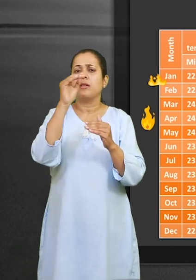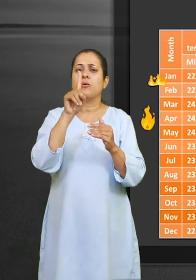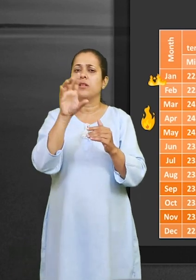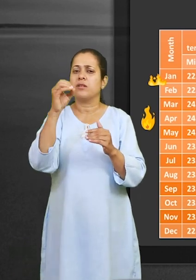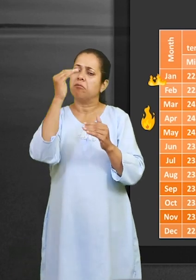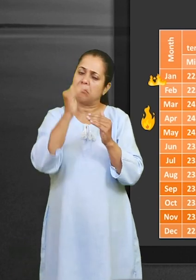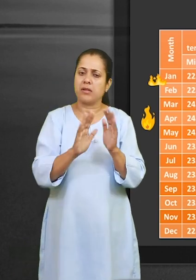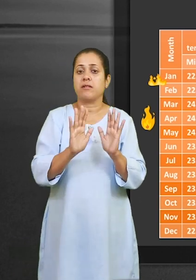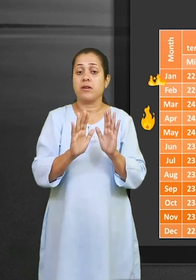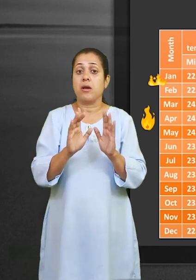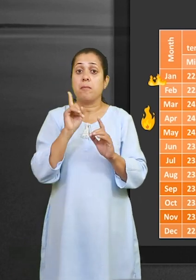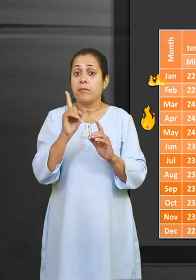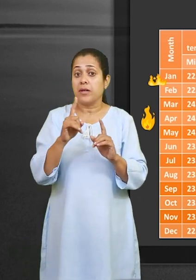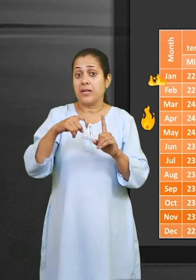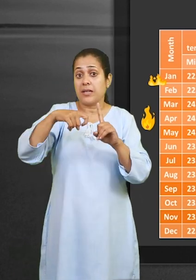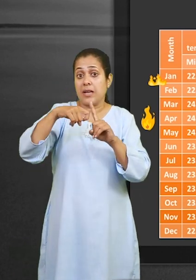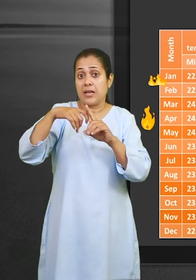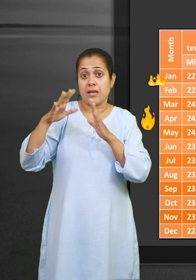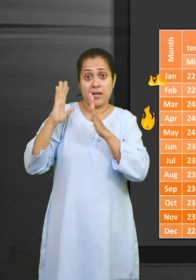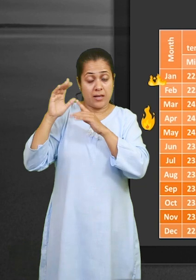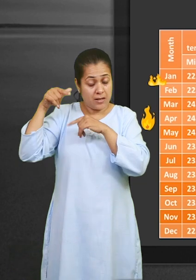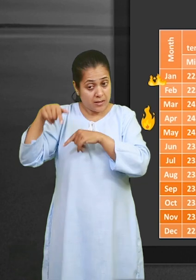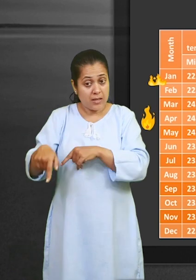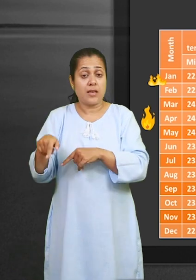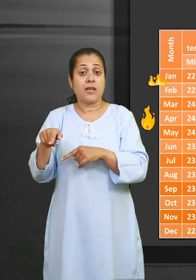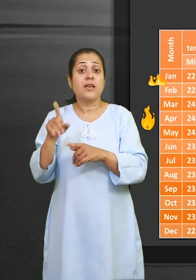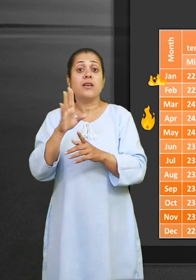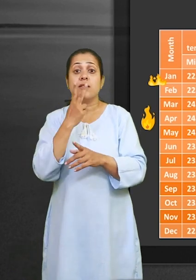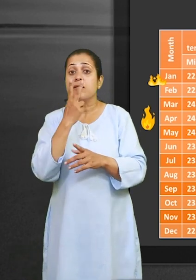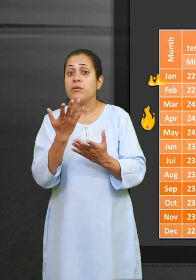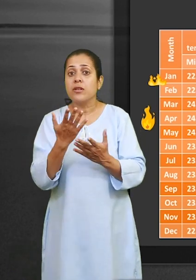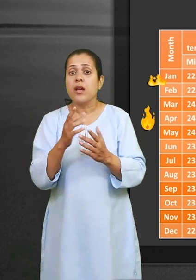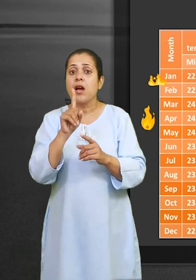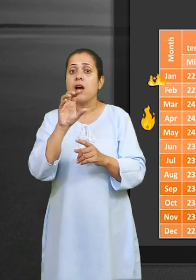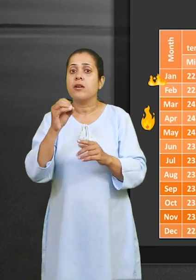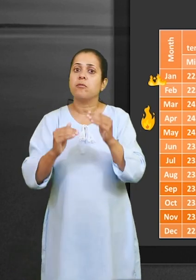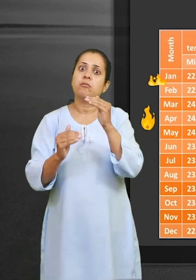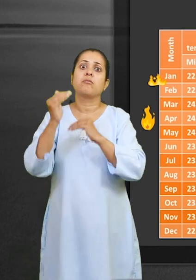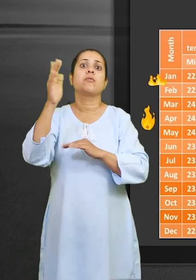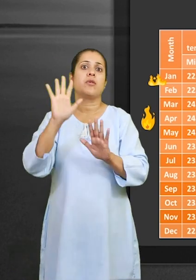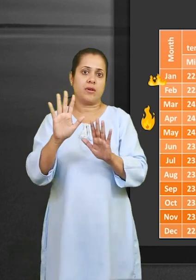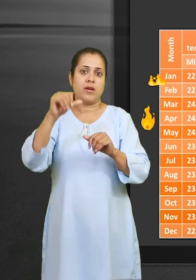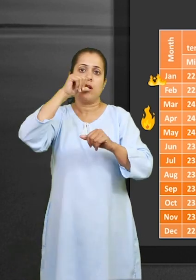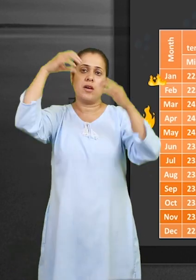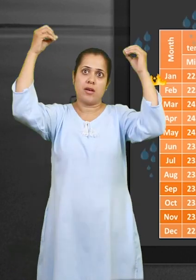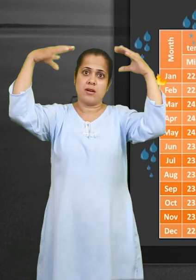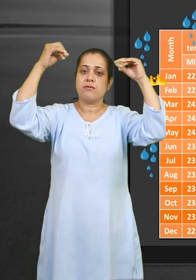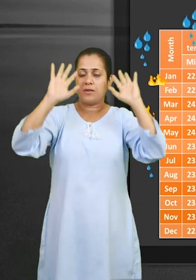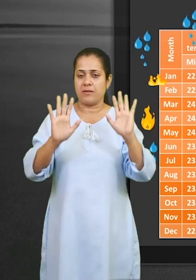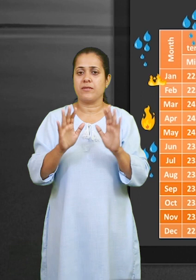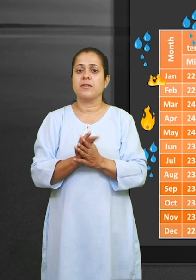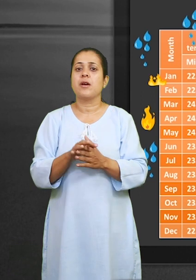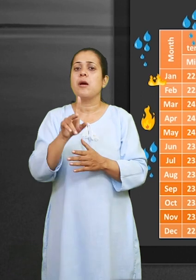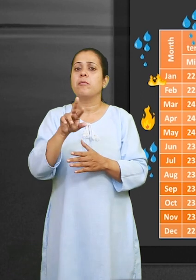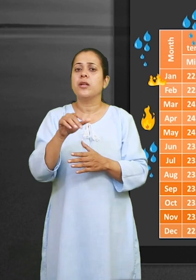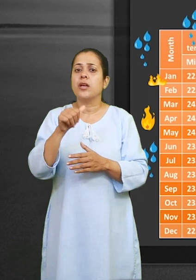100. Whereas in Kerala, you will see it more than 100 in most of the times, which means